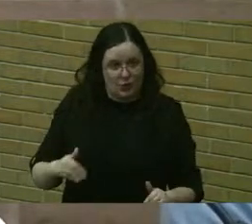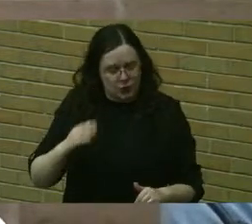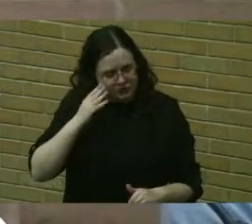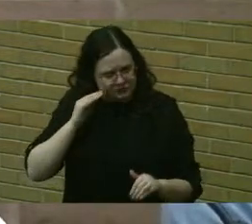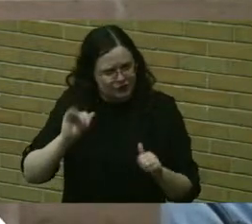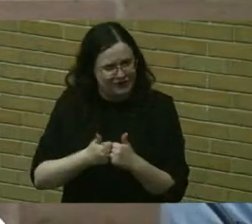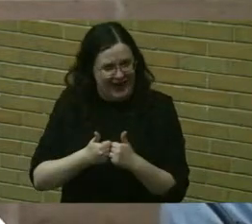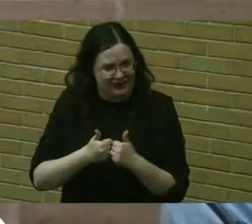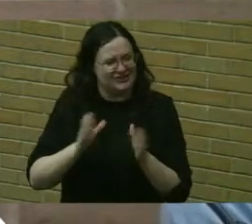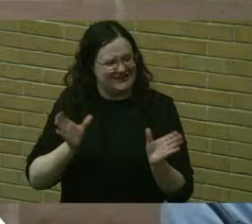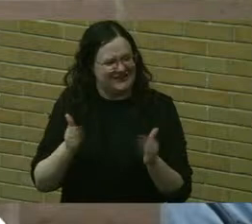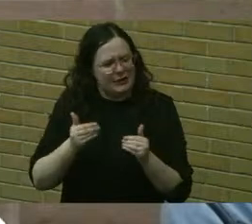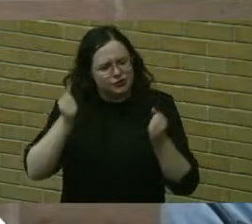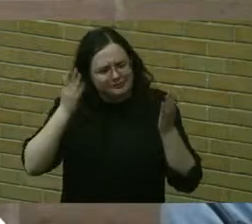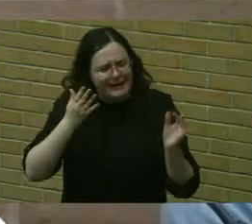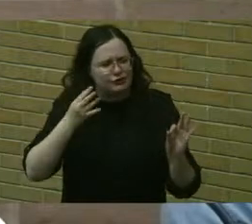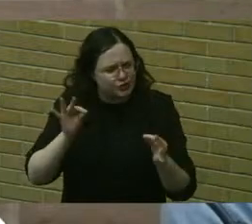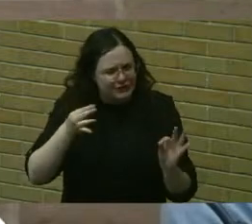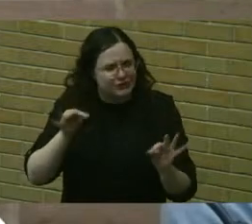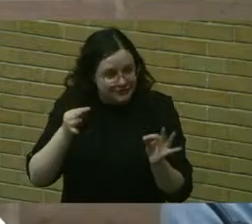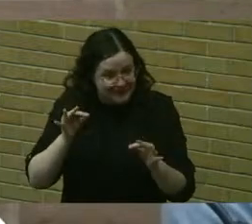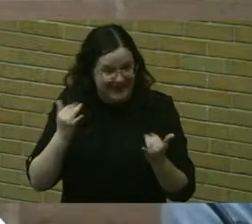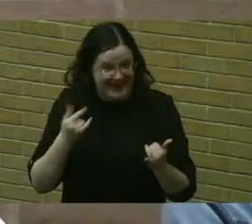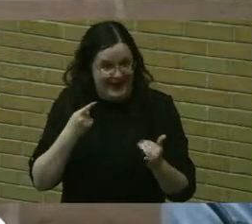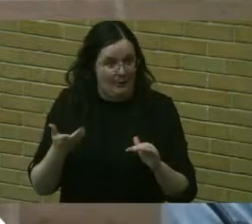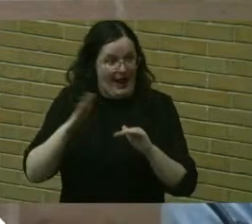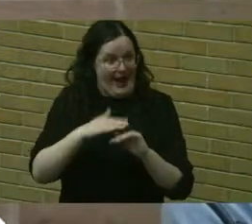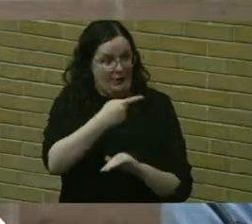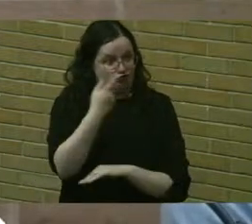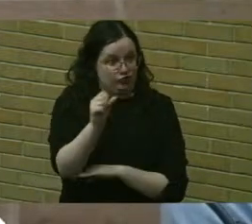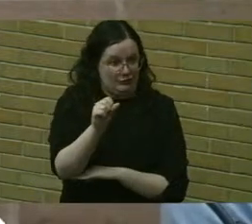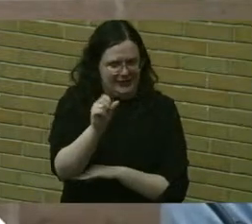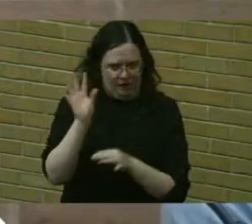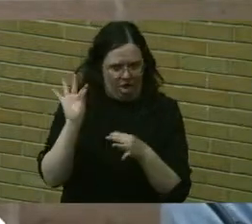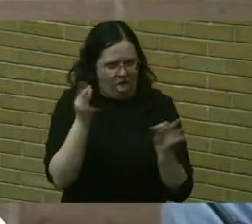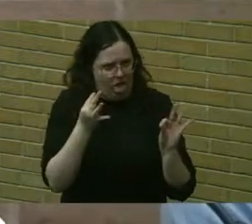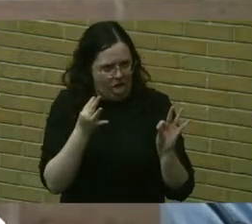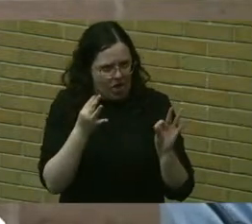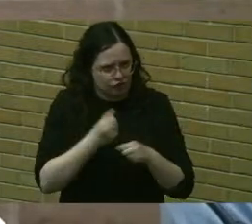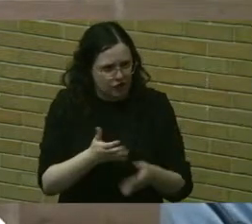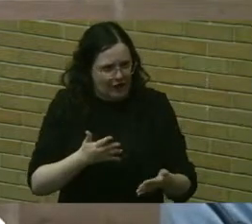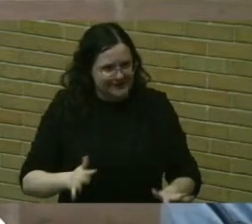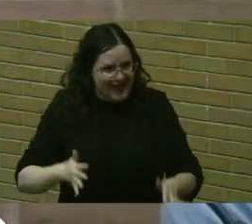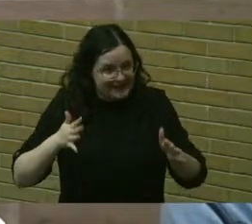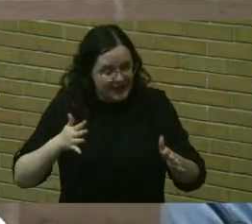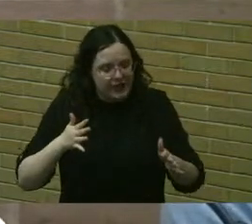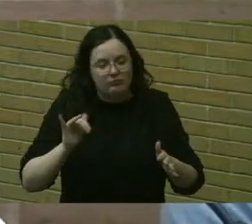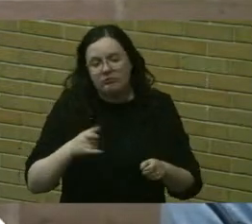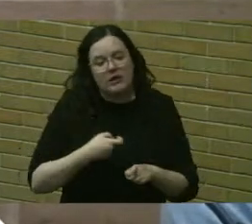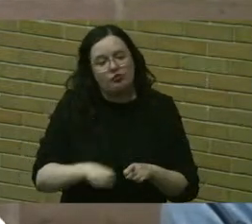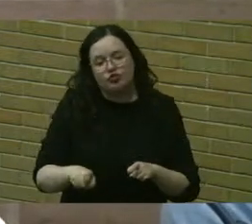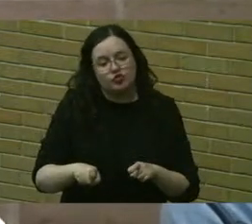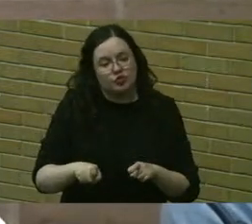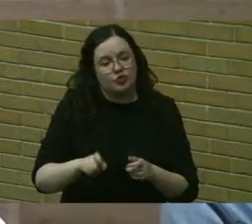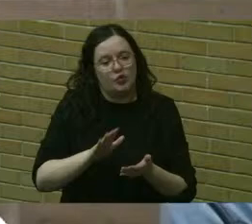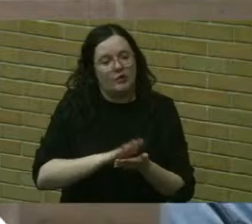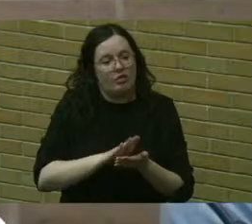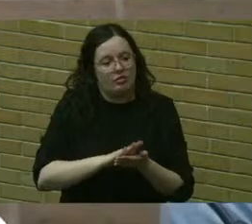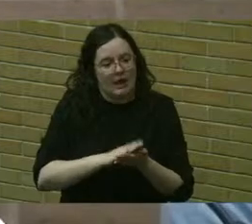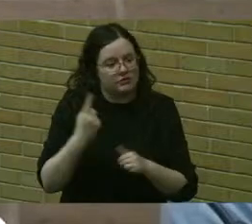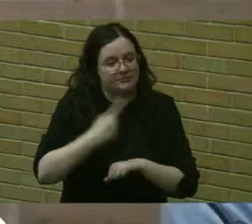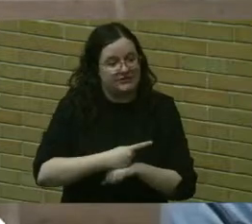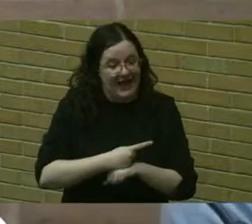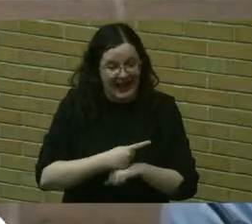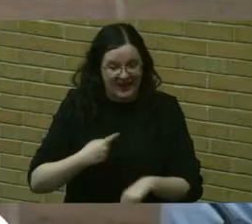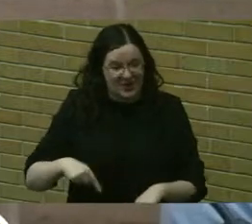in the classroom. Adding this anxiety-filled event into the lives of my students pretty much ruined the academic tone that educators try